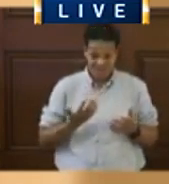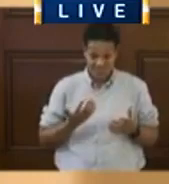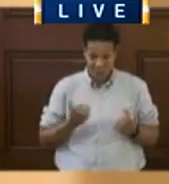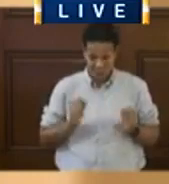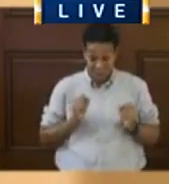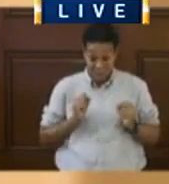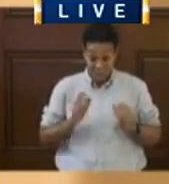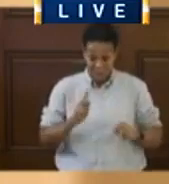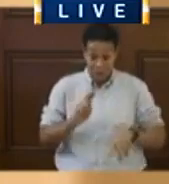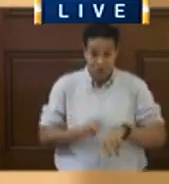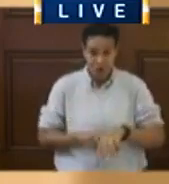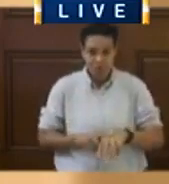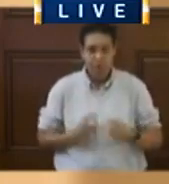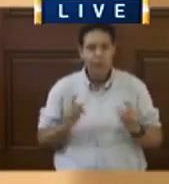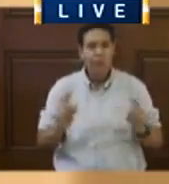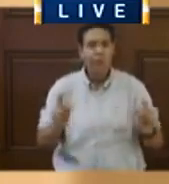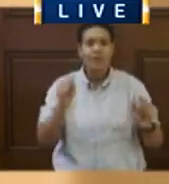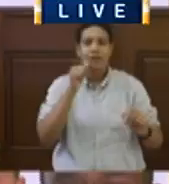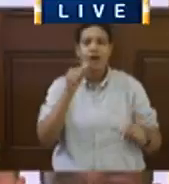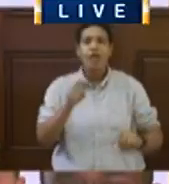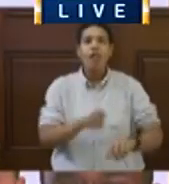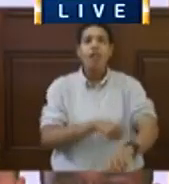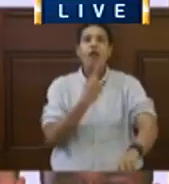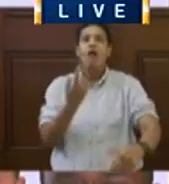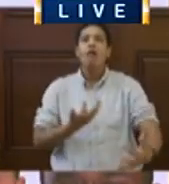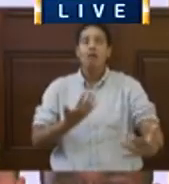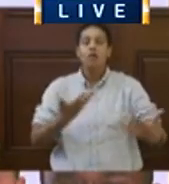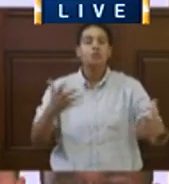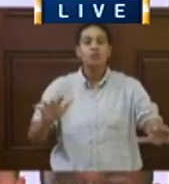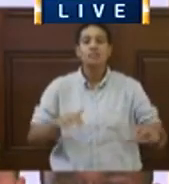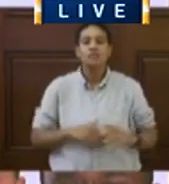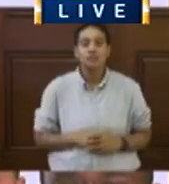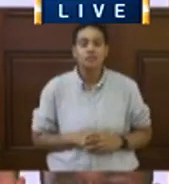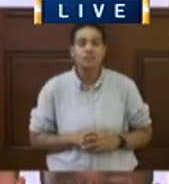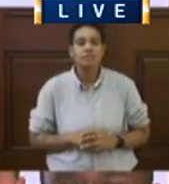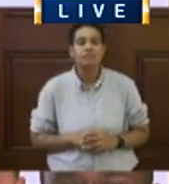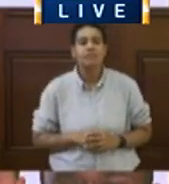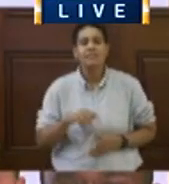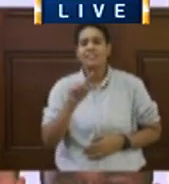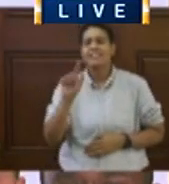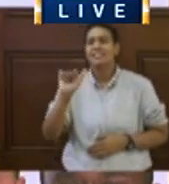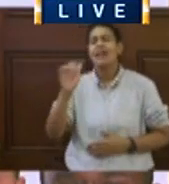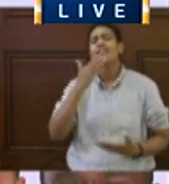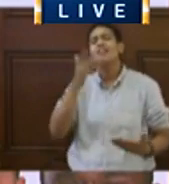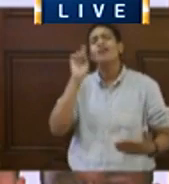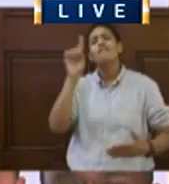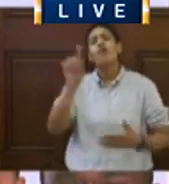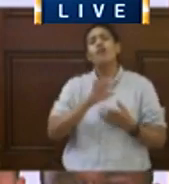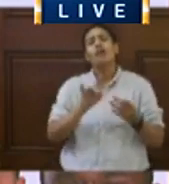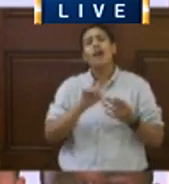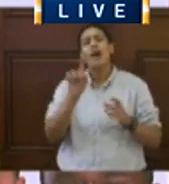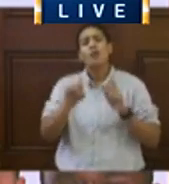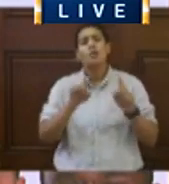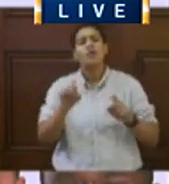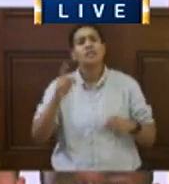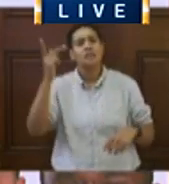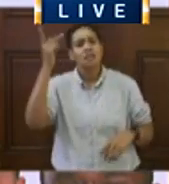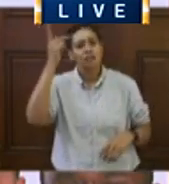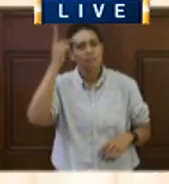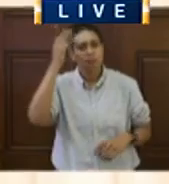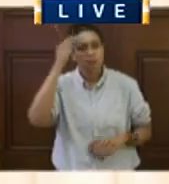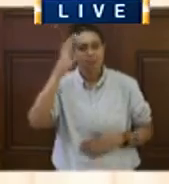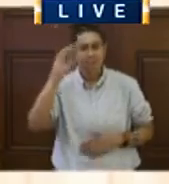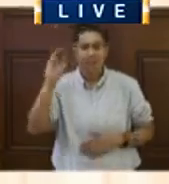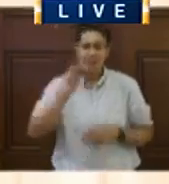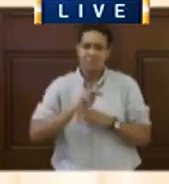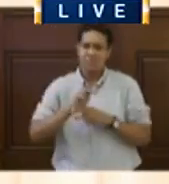can be. Thank you so much, Minister. Thank you so much, Mr. Zaka, for your intervention and questions. Prime Minister, Minister, and Mr. Duncan, really, this is